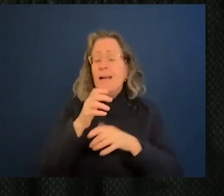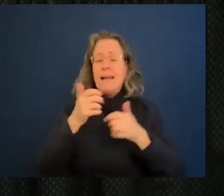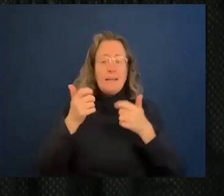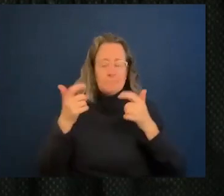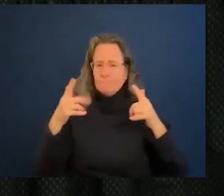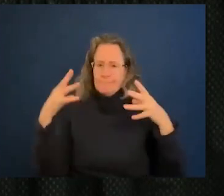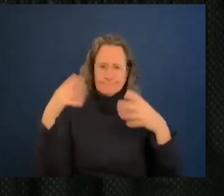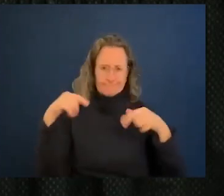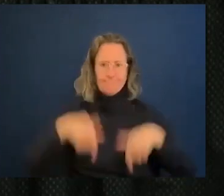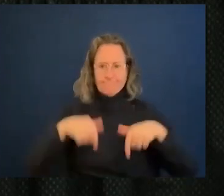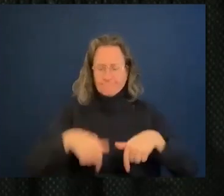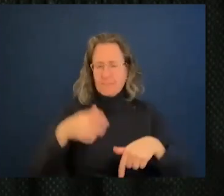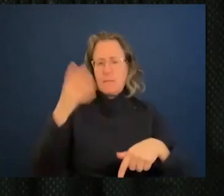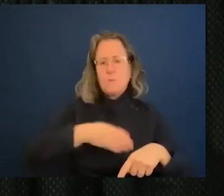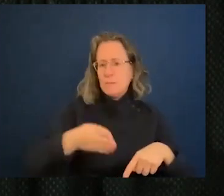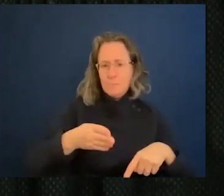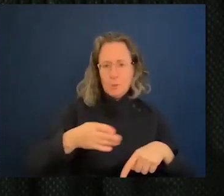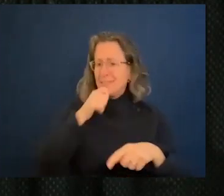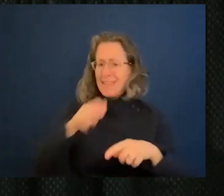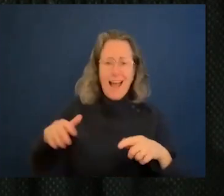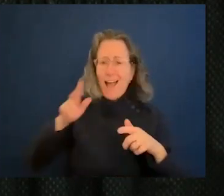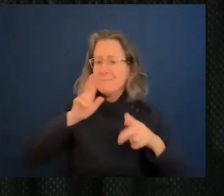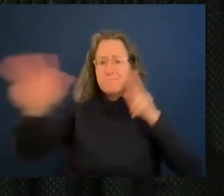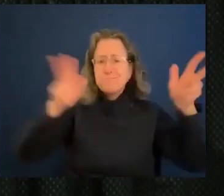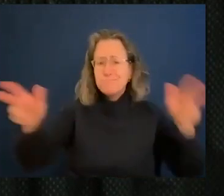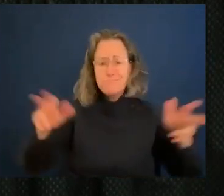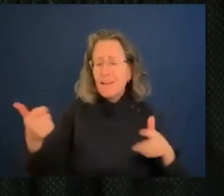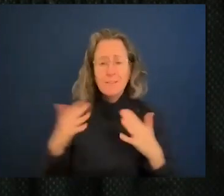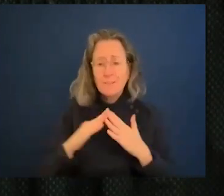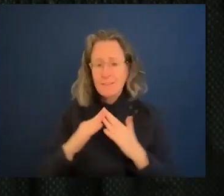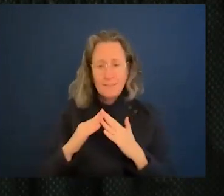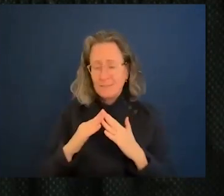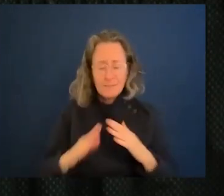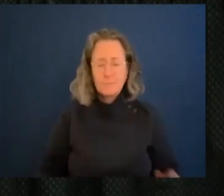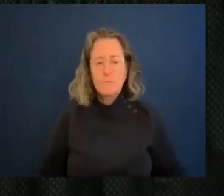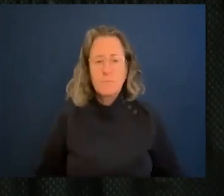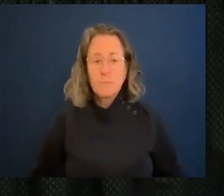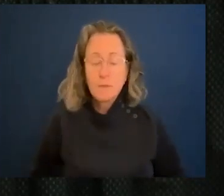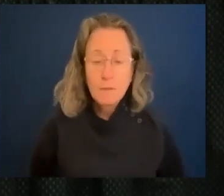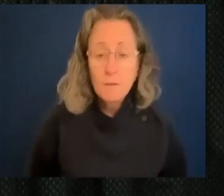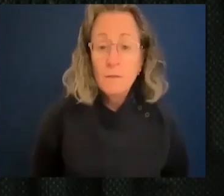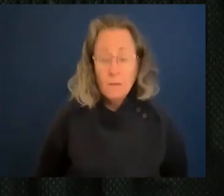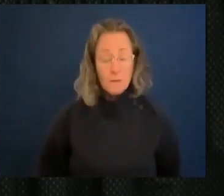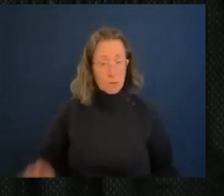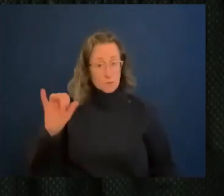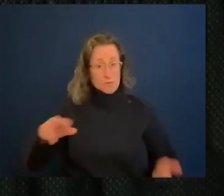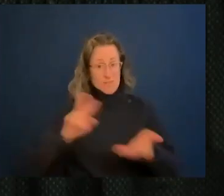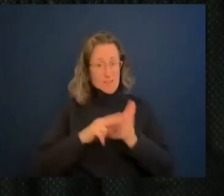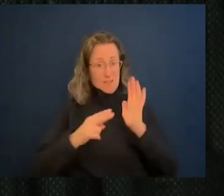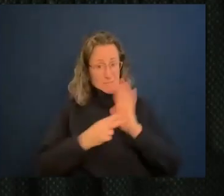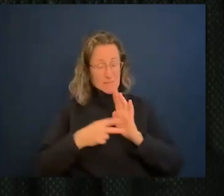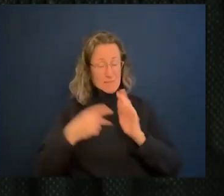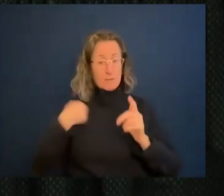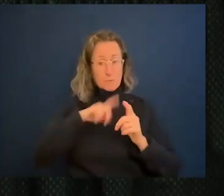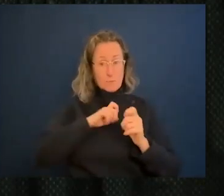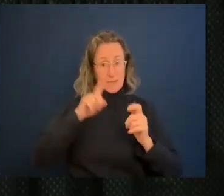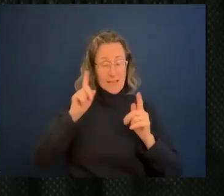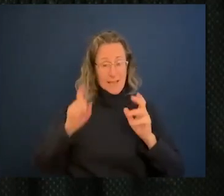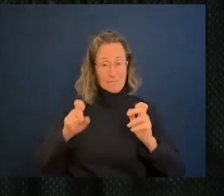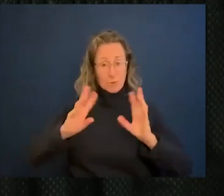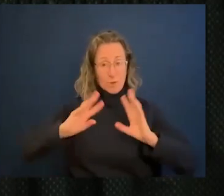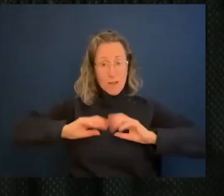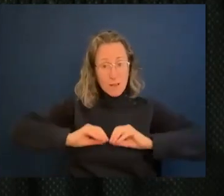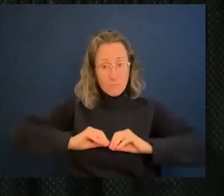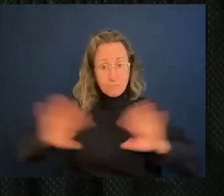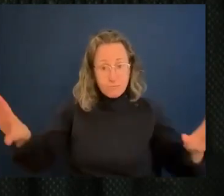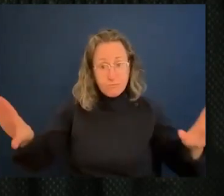going to do is we're going to ask um providers out in the world who can provide these services to um send